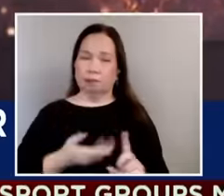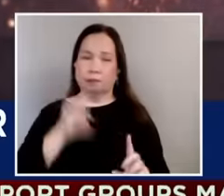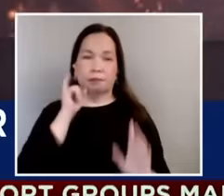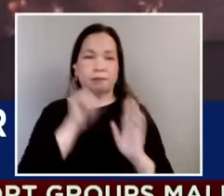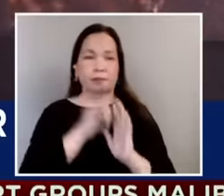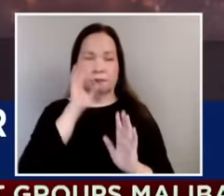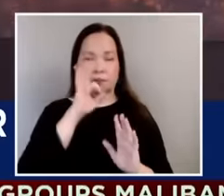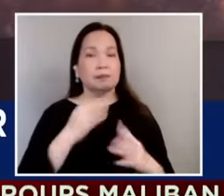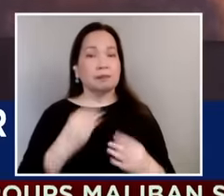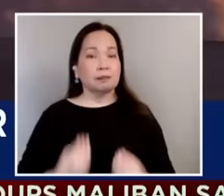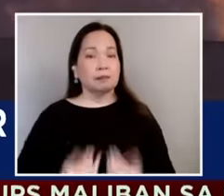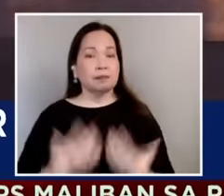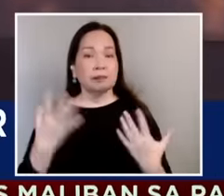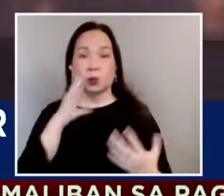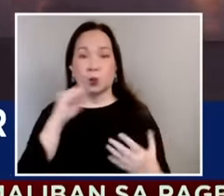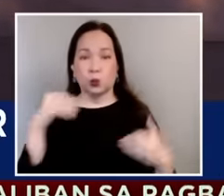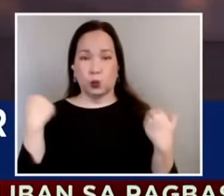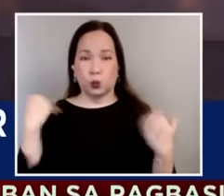youth.